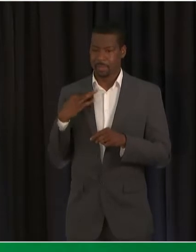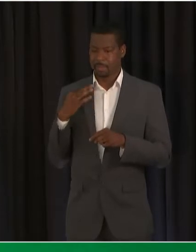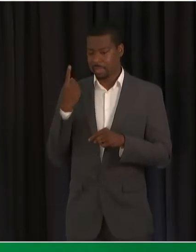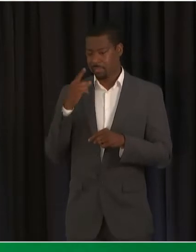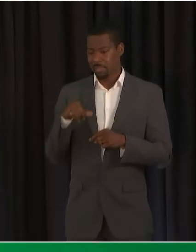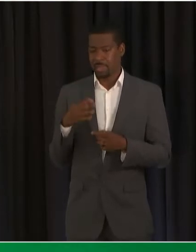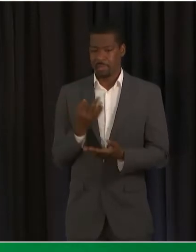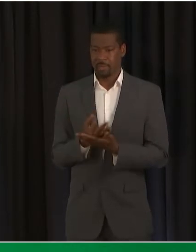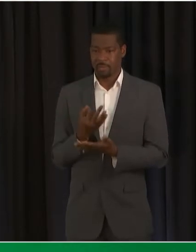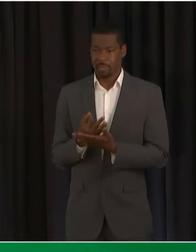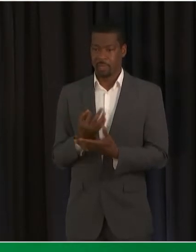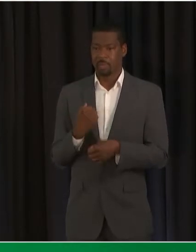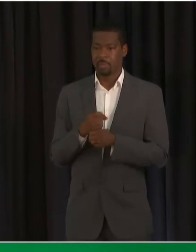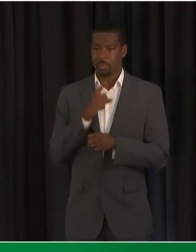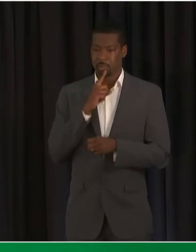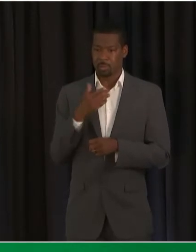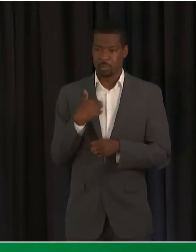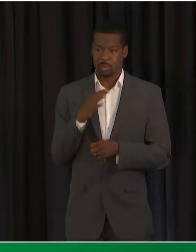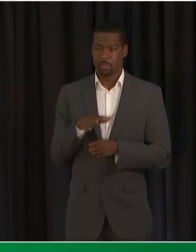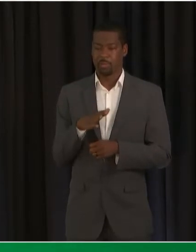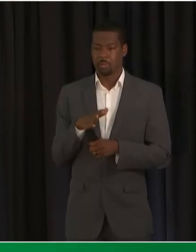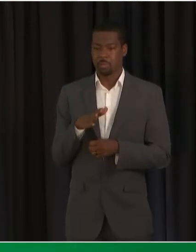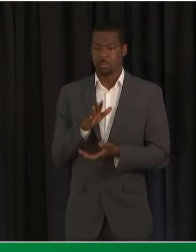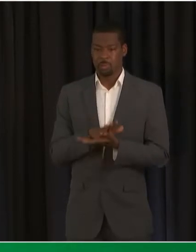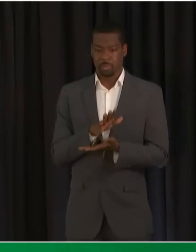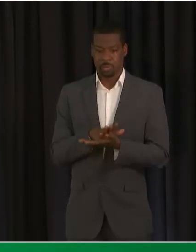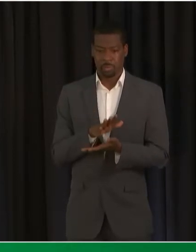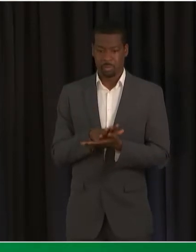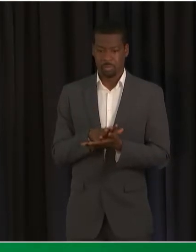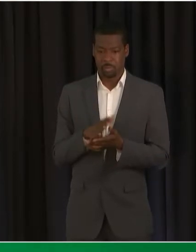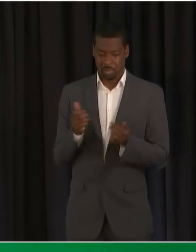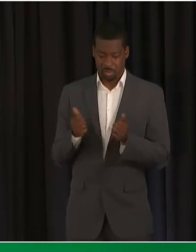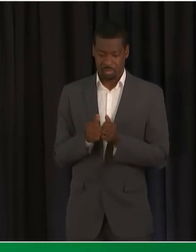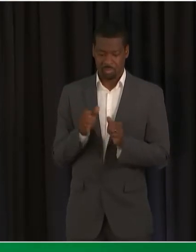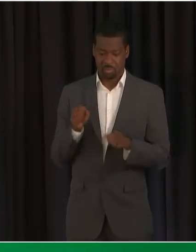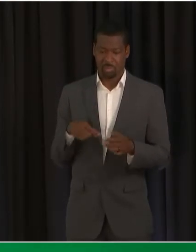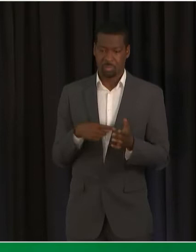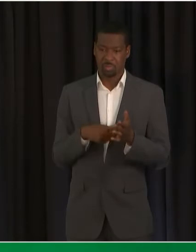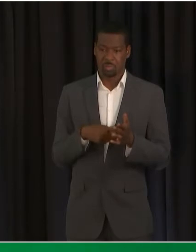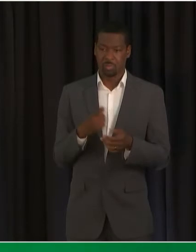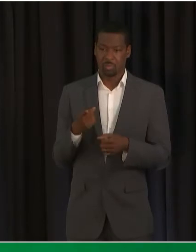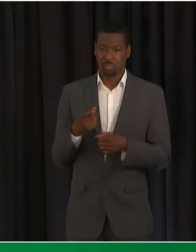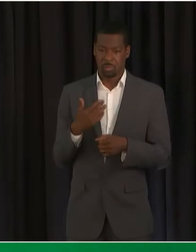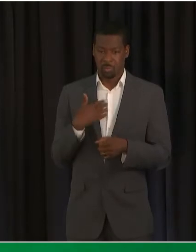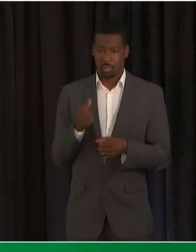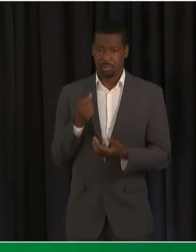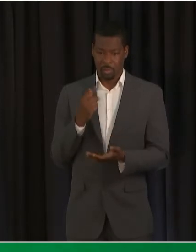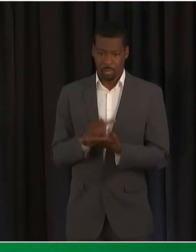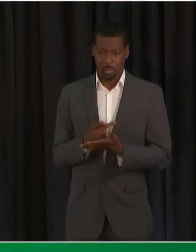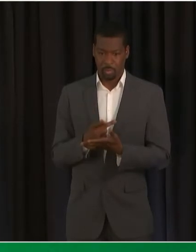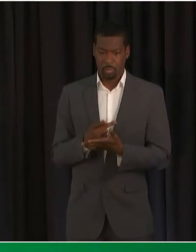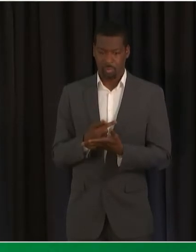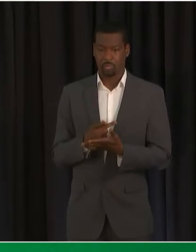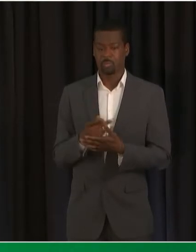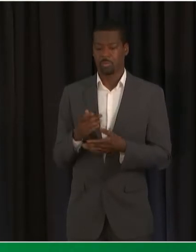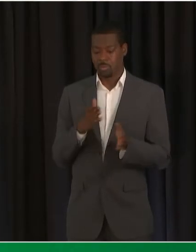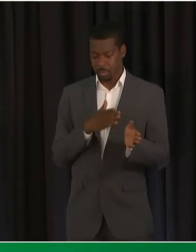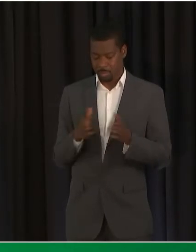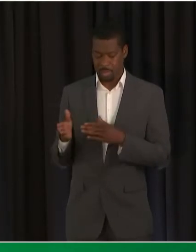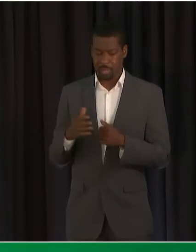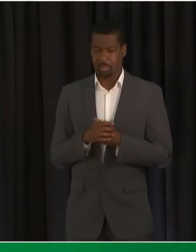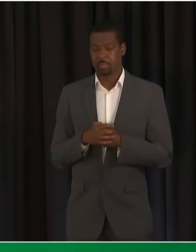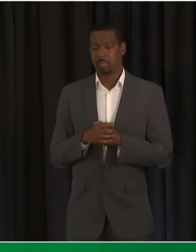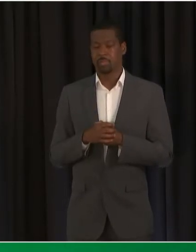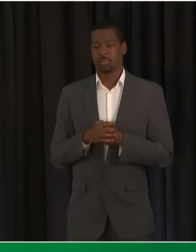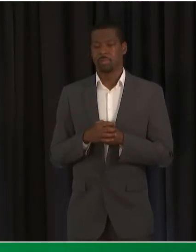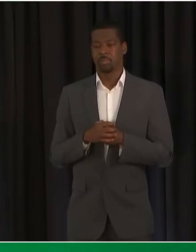funds. So let's make sure that you have your paperwork together to show that you actually have an approved bankruptcy